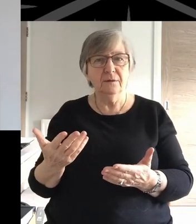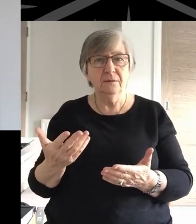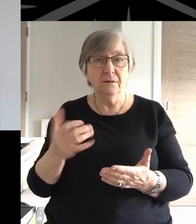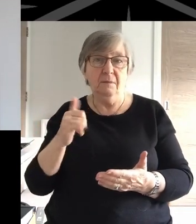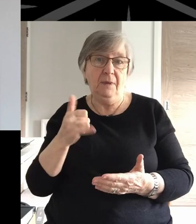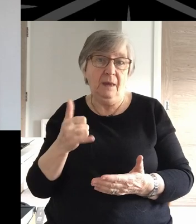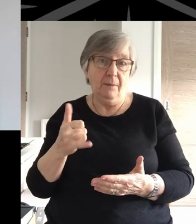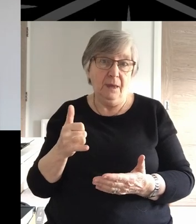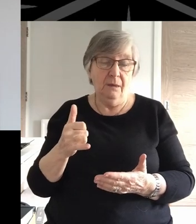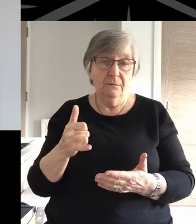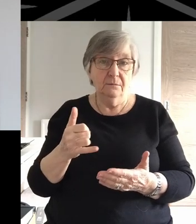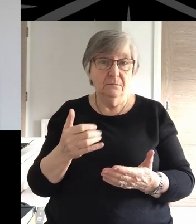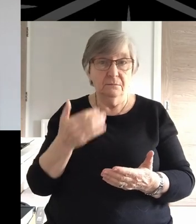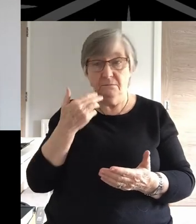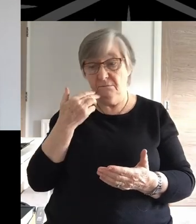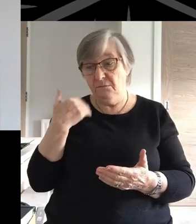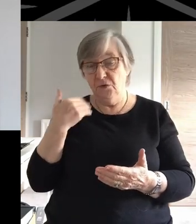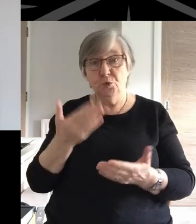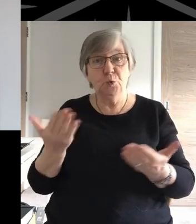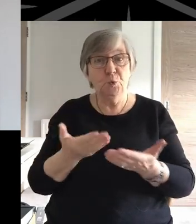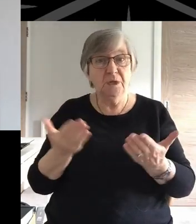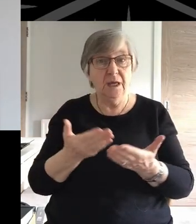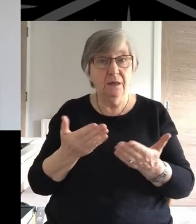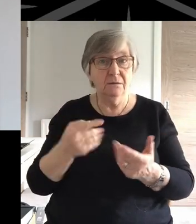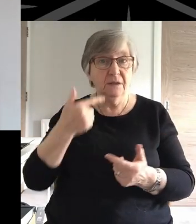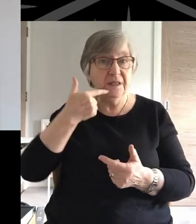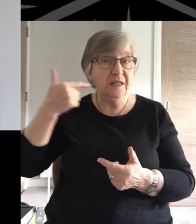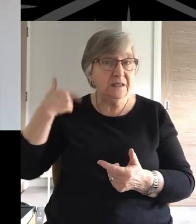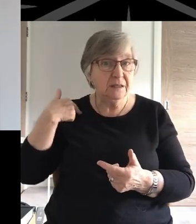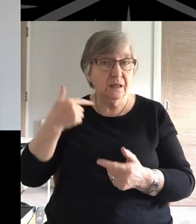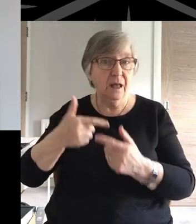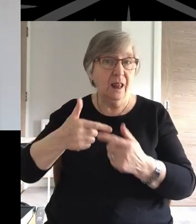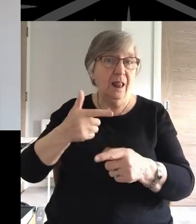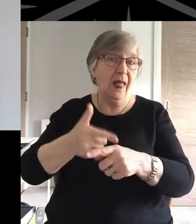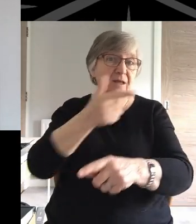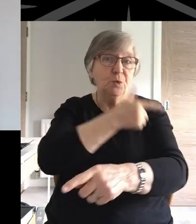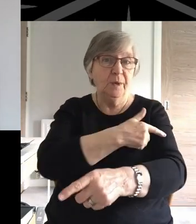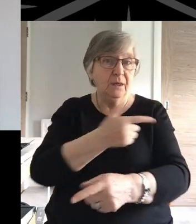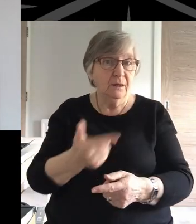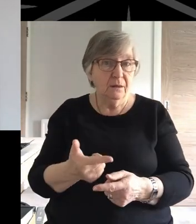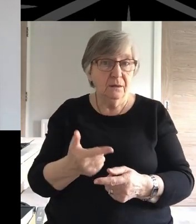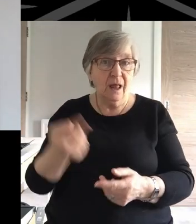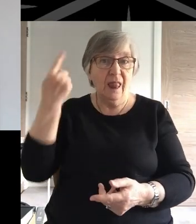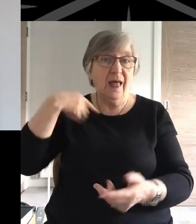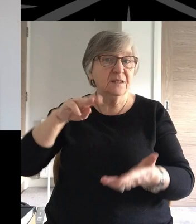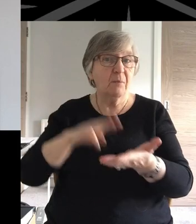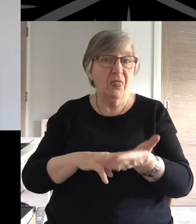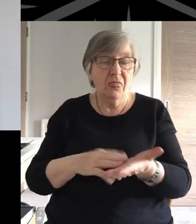Maybe you were angry earlier on today. Maybe it was yesterday, last week, last month.